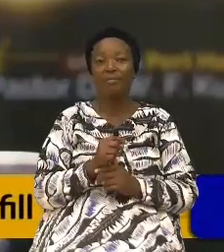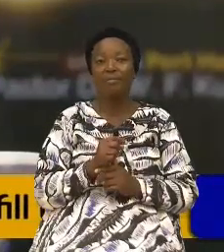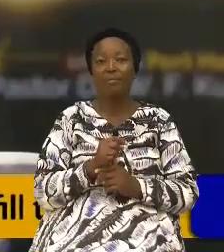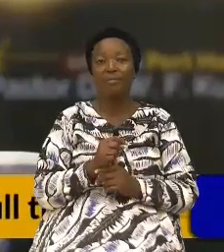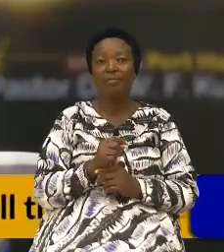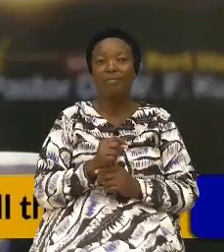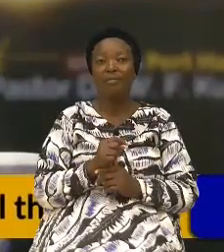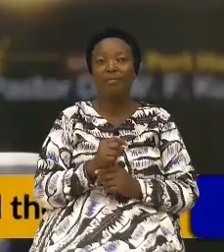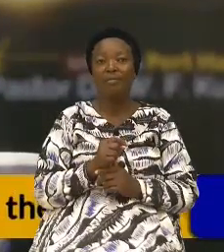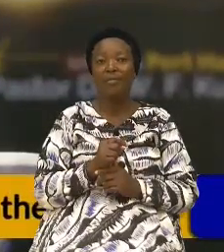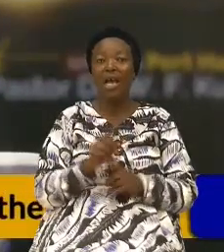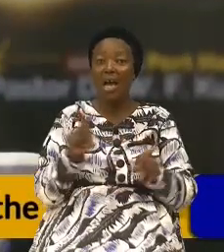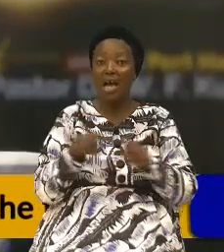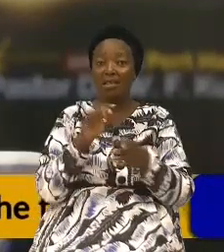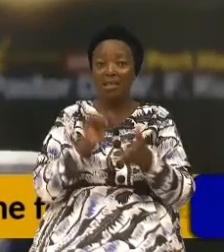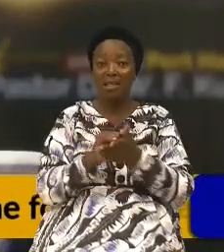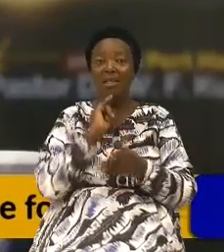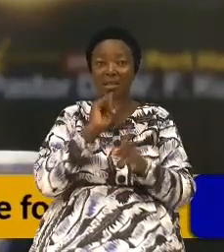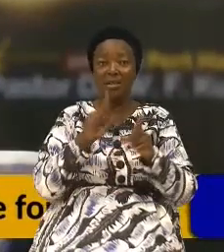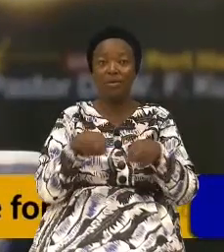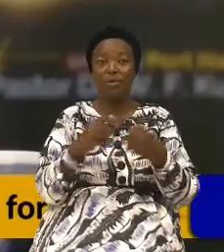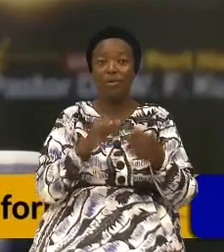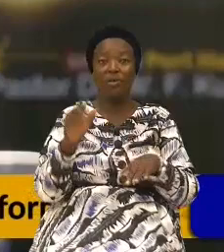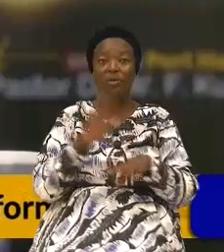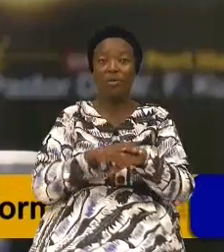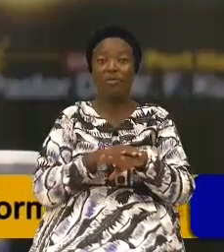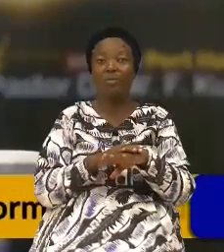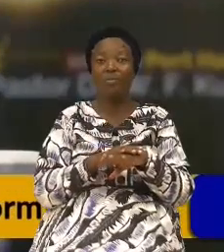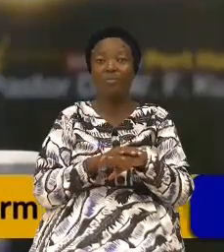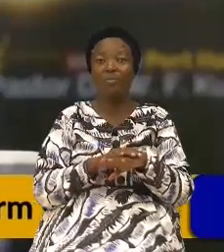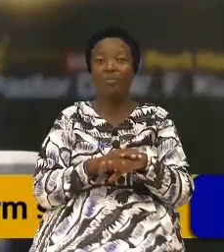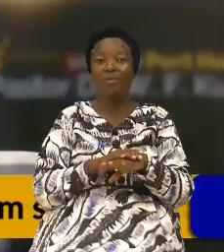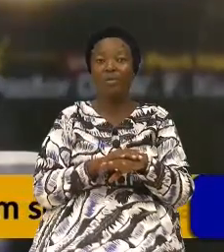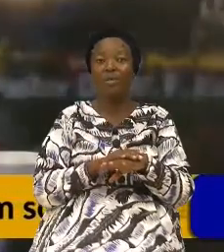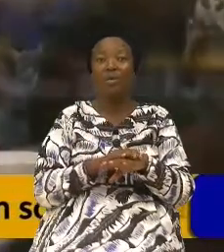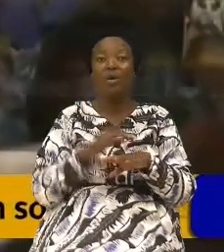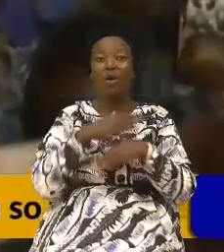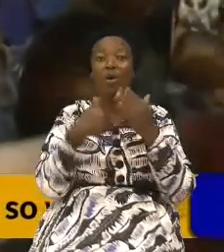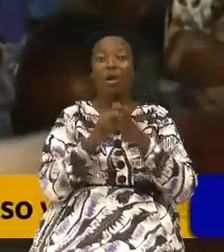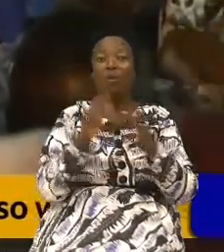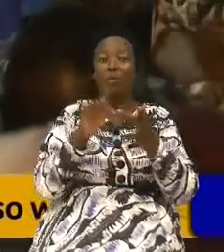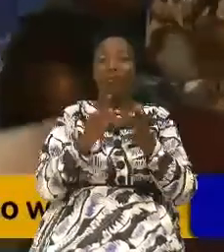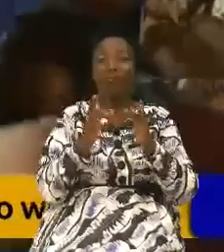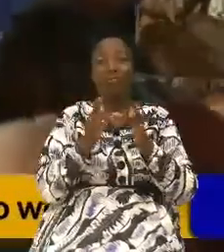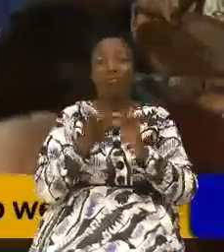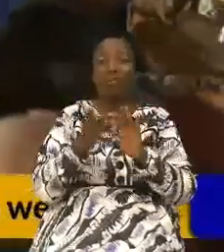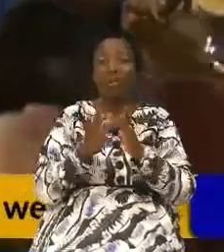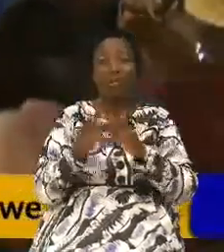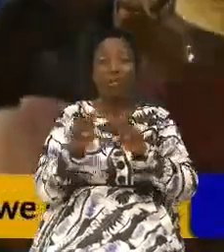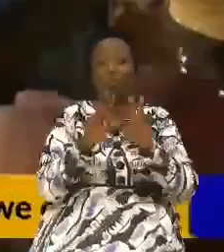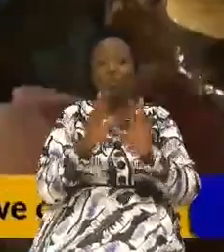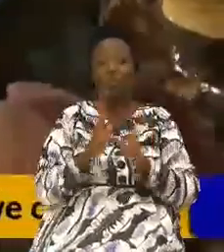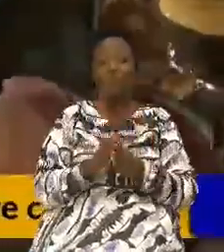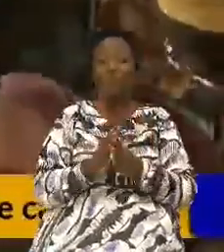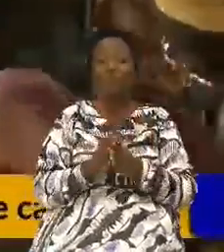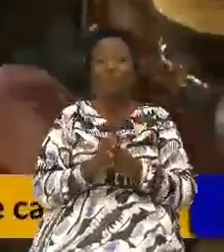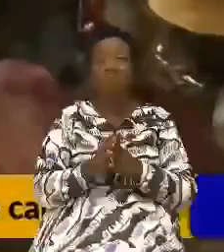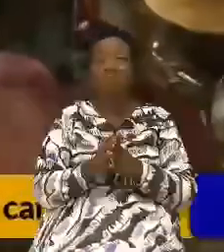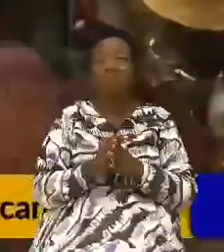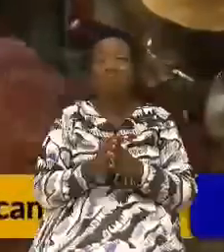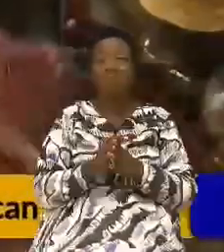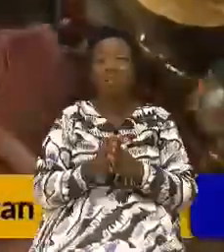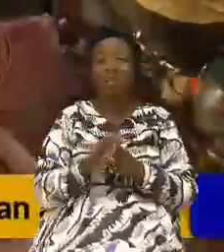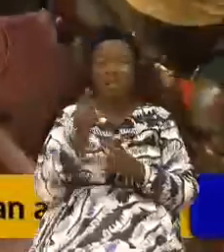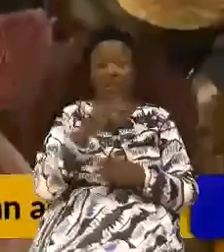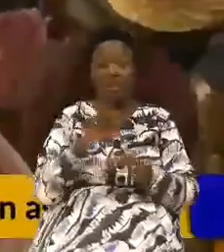As that is going on, our online viewer, a link is